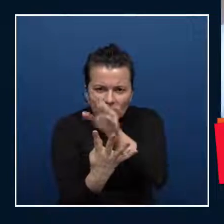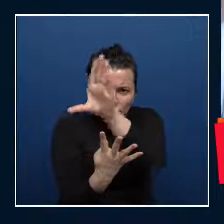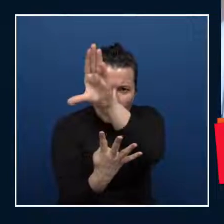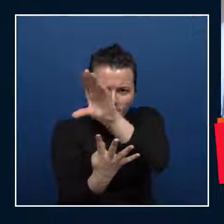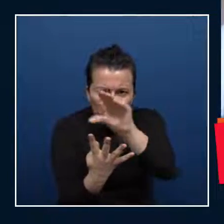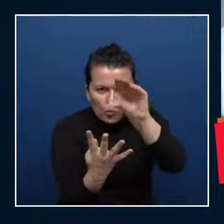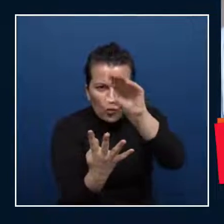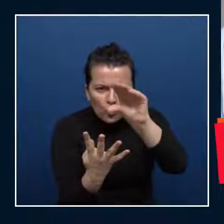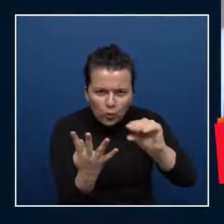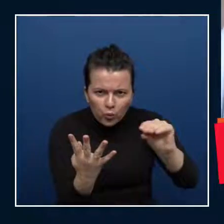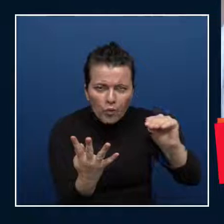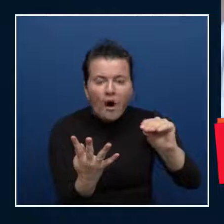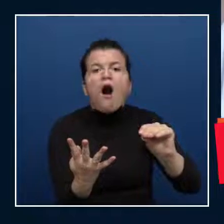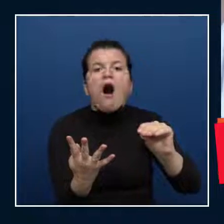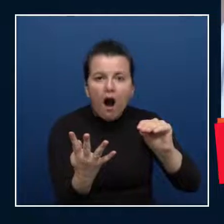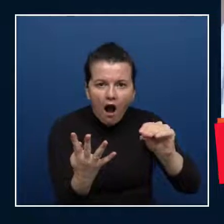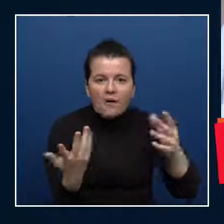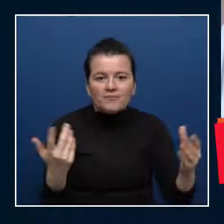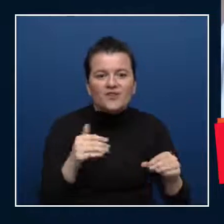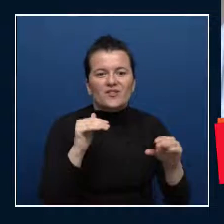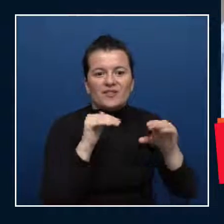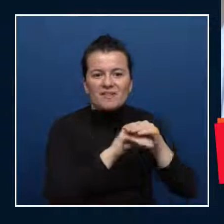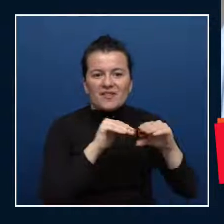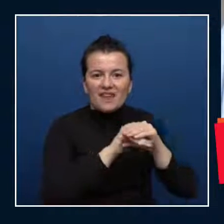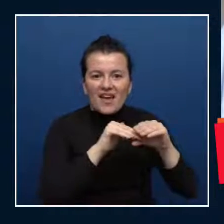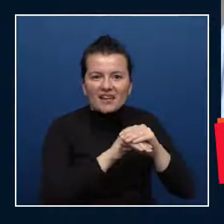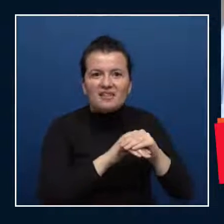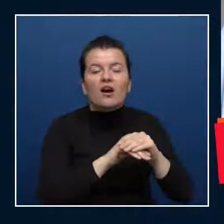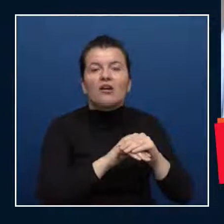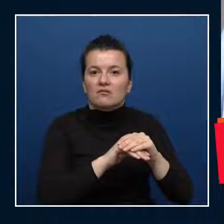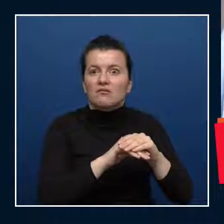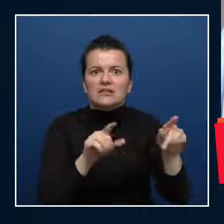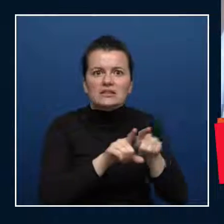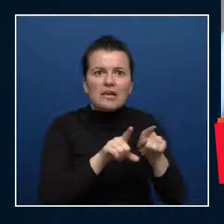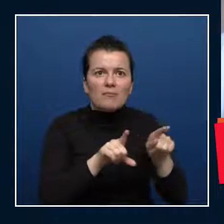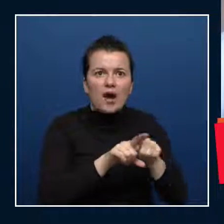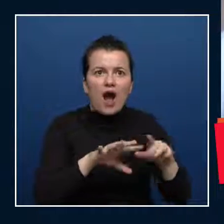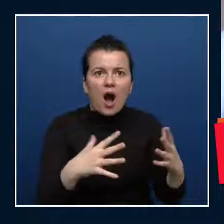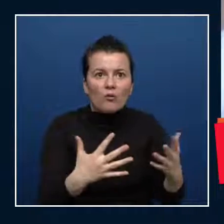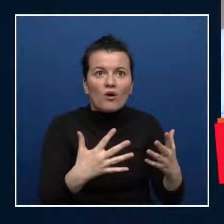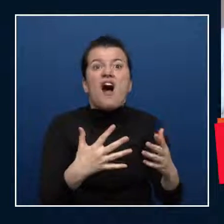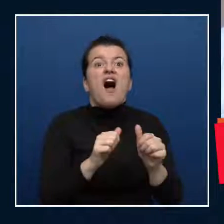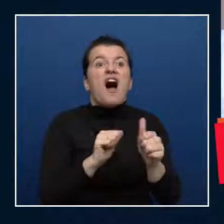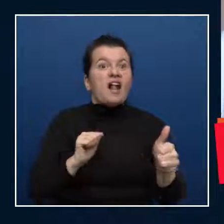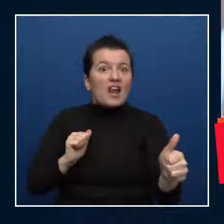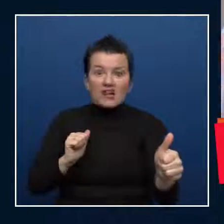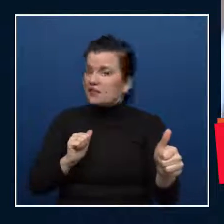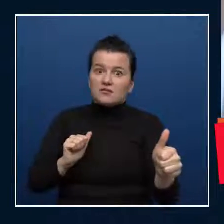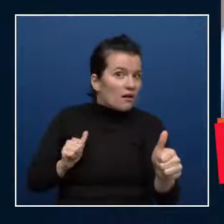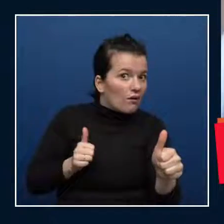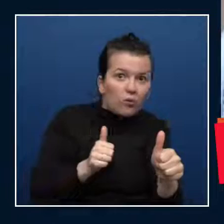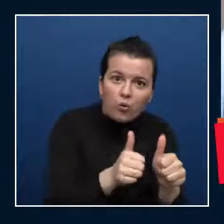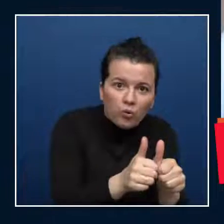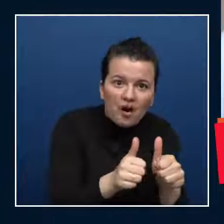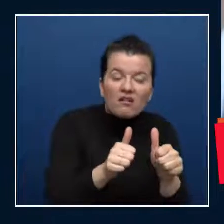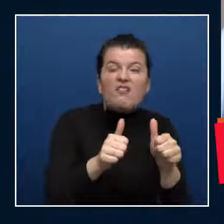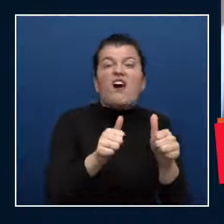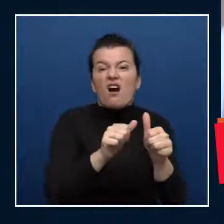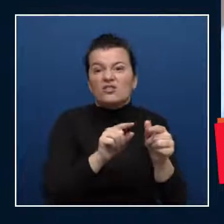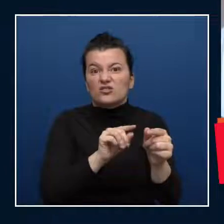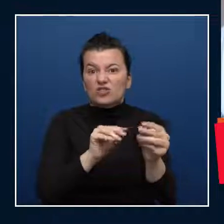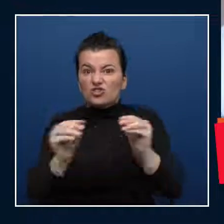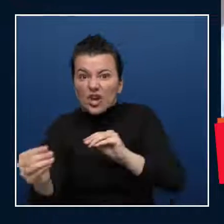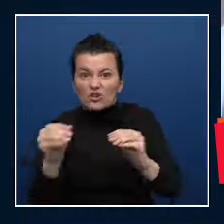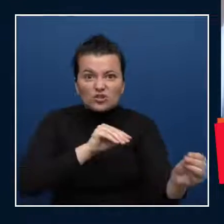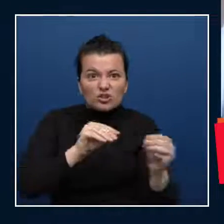right? So you're never going to be, latency is going to become less and less of an issue, just each time,